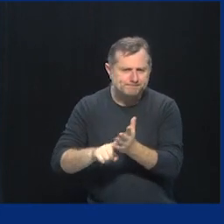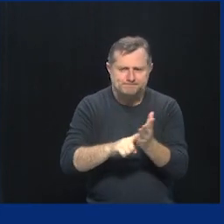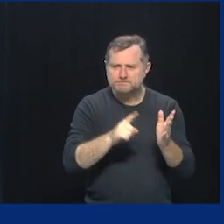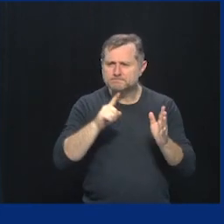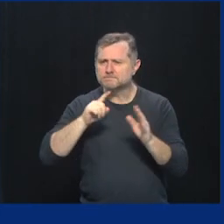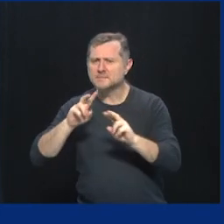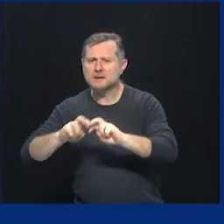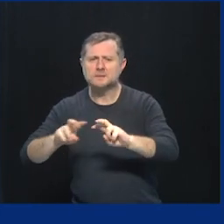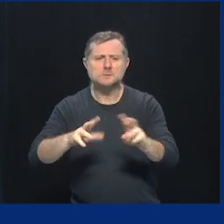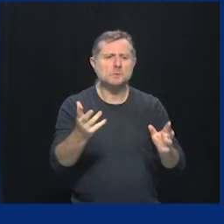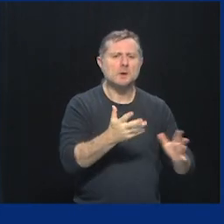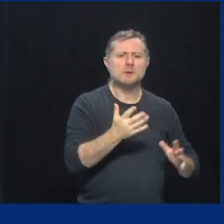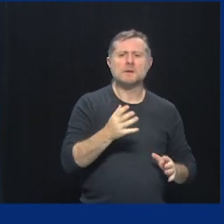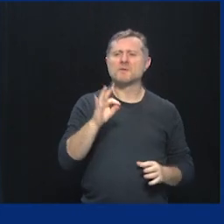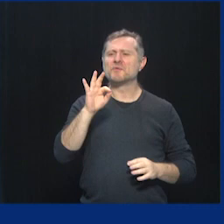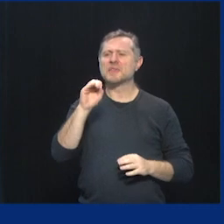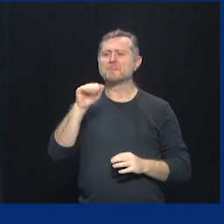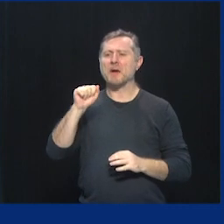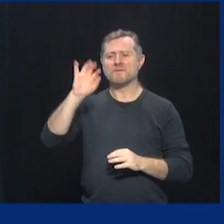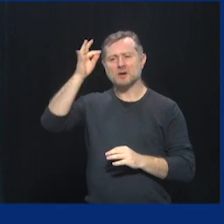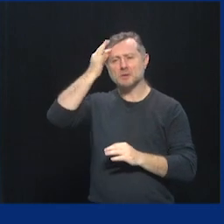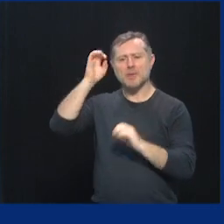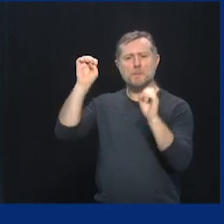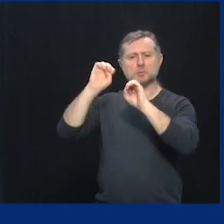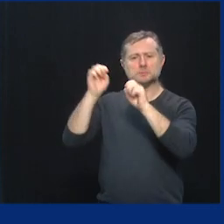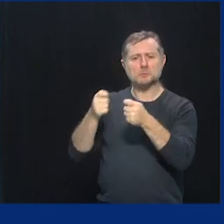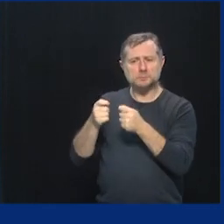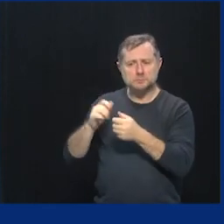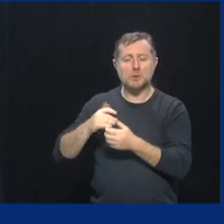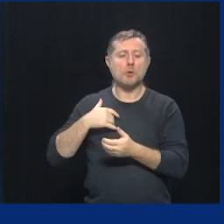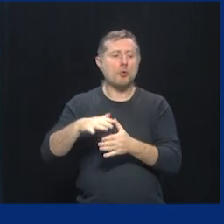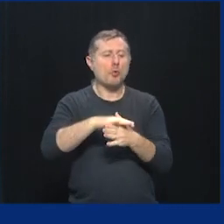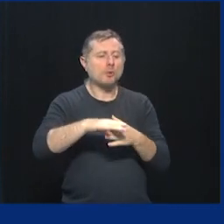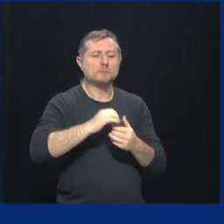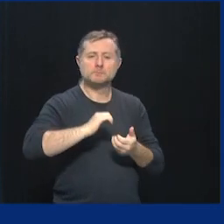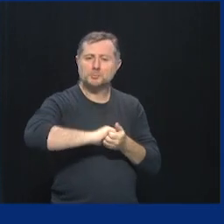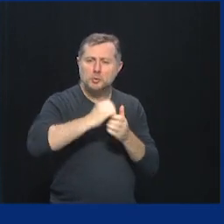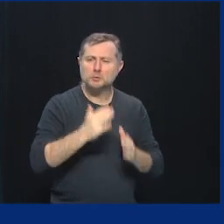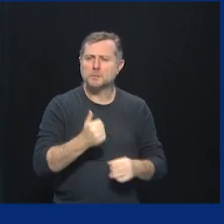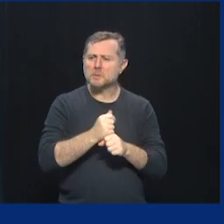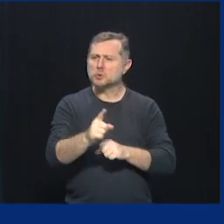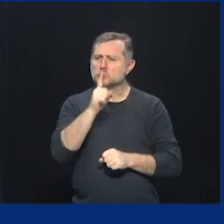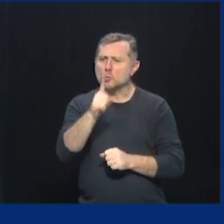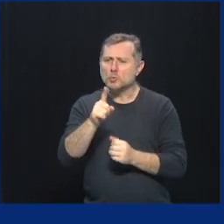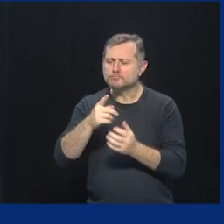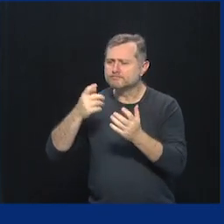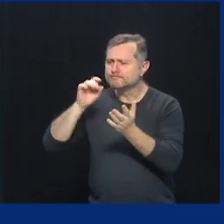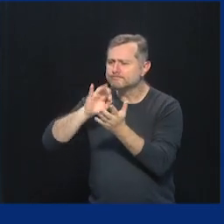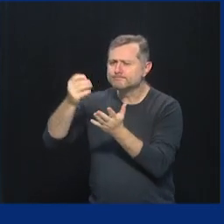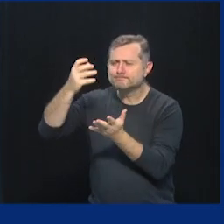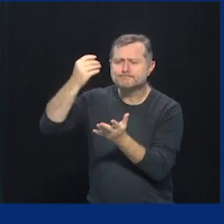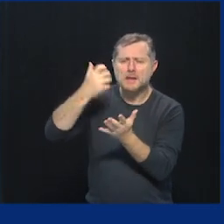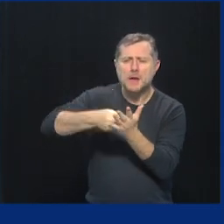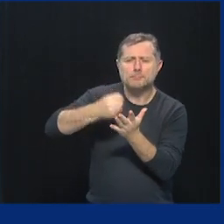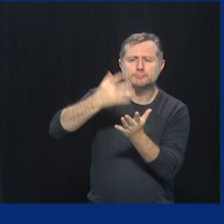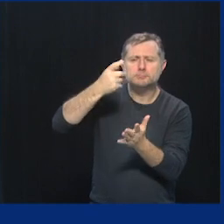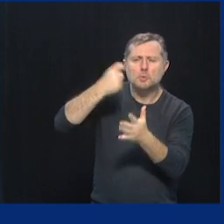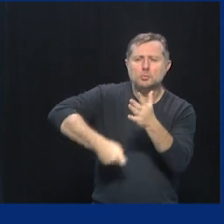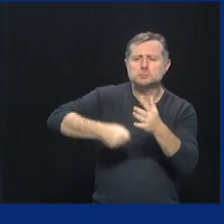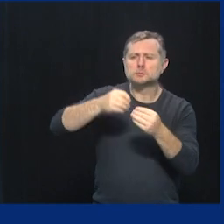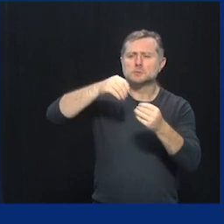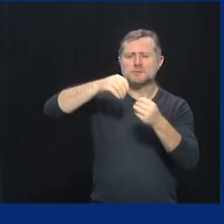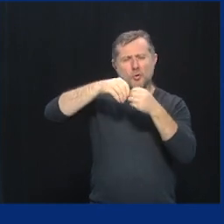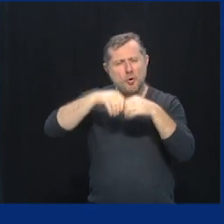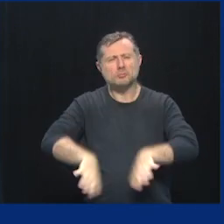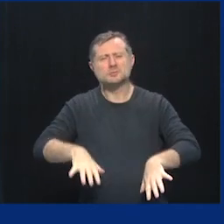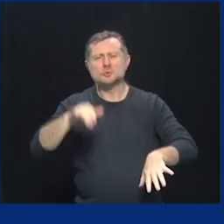teams, our local partners, and making sure we get a true accounting of the loss. But he promised that he'll guaranteed, he said, I